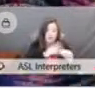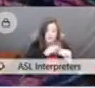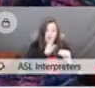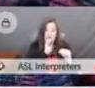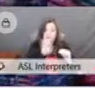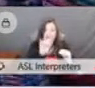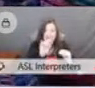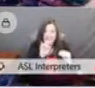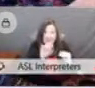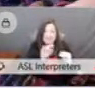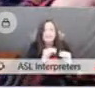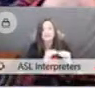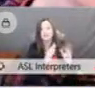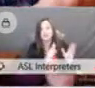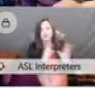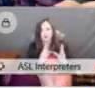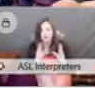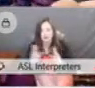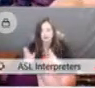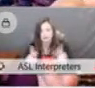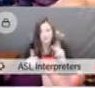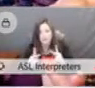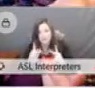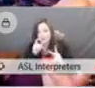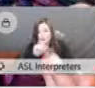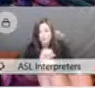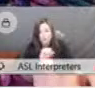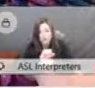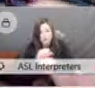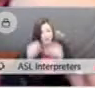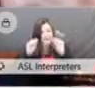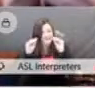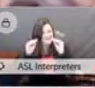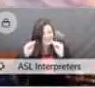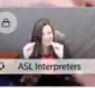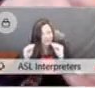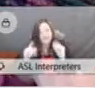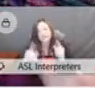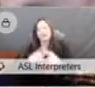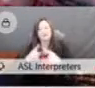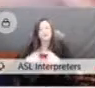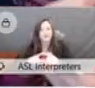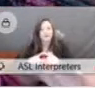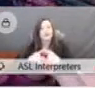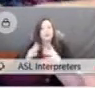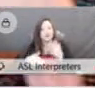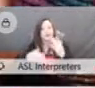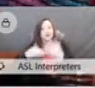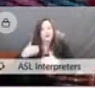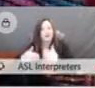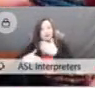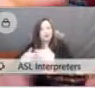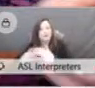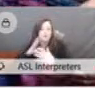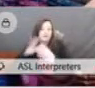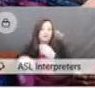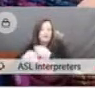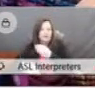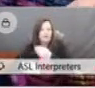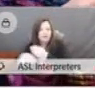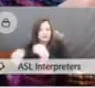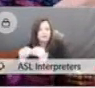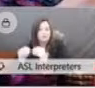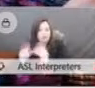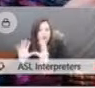of age and older, and then people who work in the education sector. And when we get further along with that group, then we'll move on to another